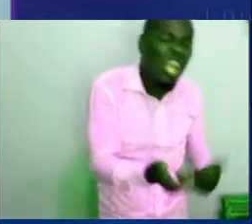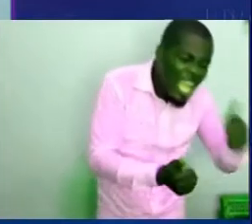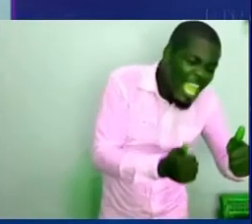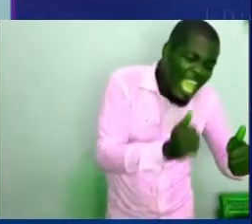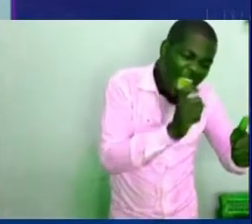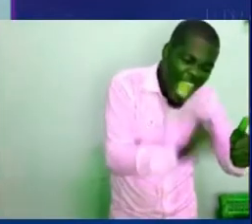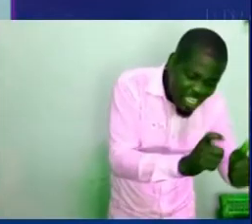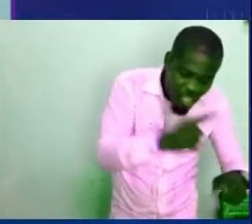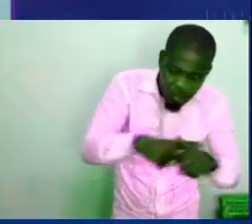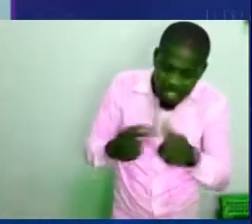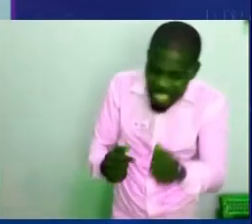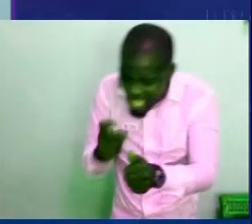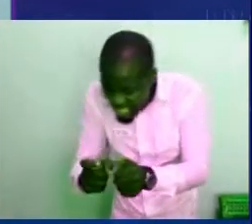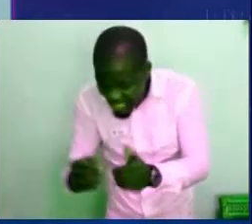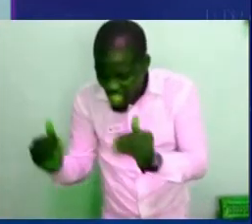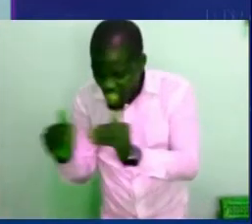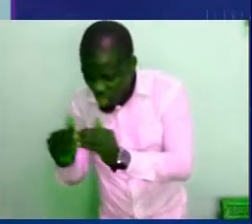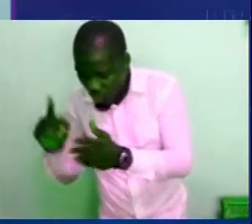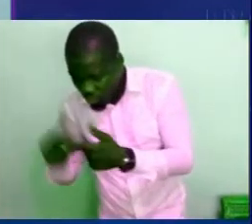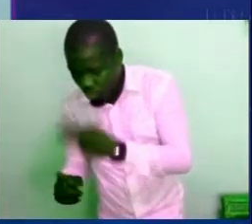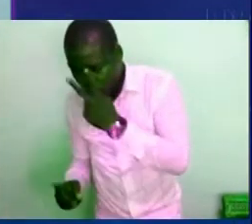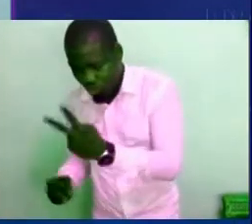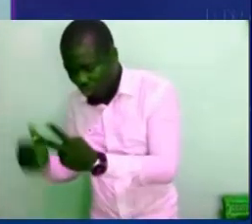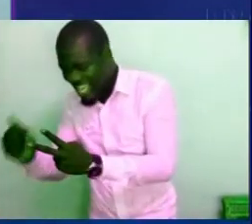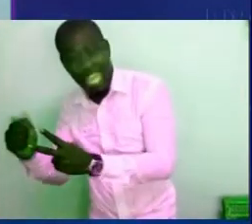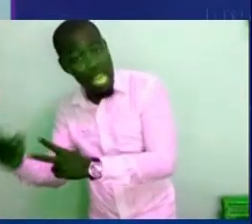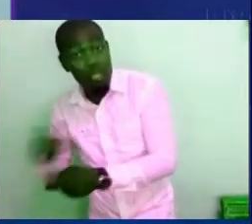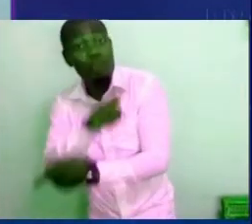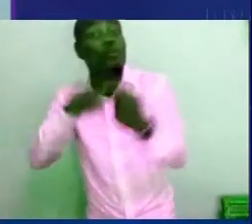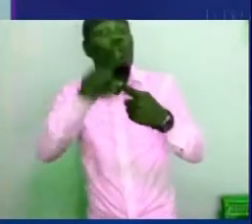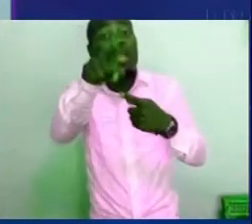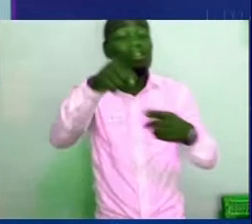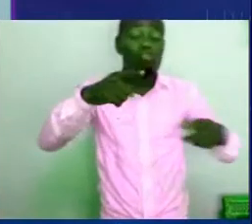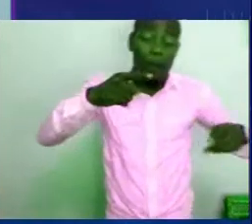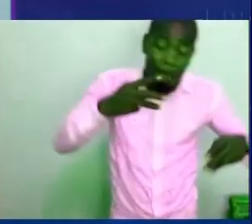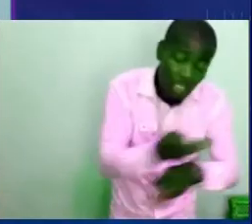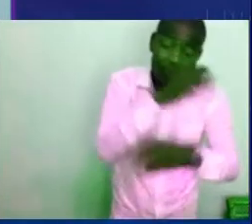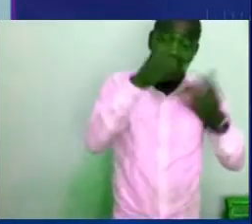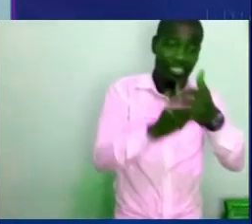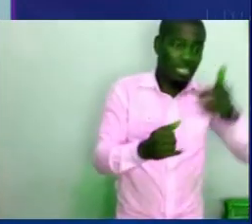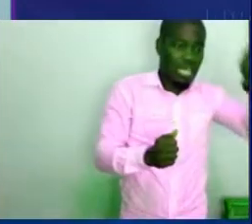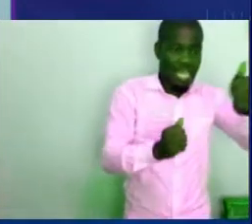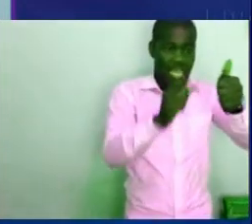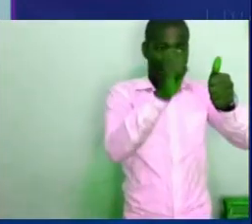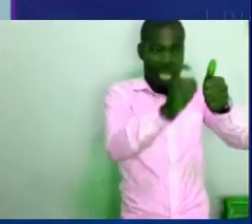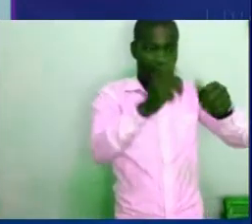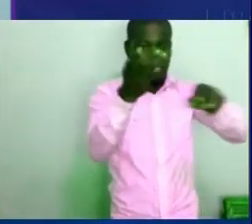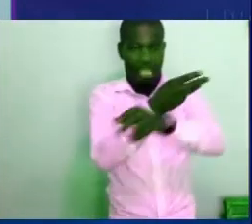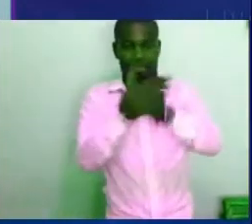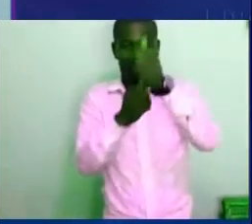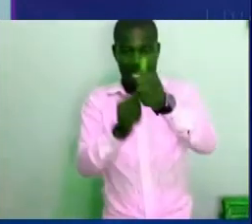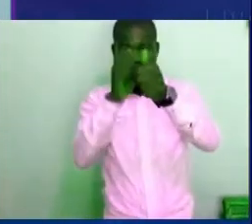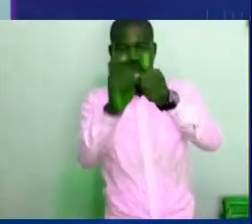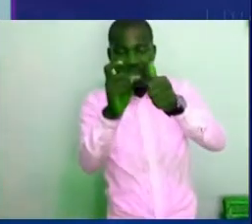And let's look at the third one. Ax plus ax equals to 2ax. But when you